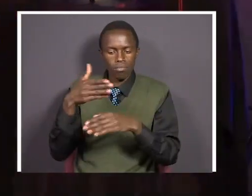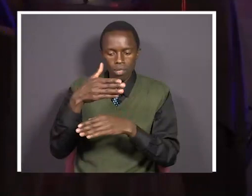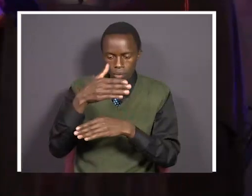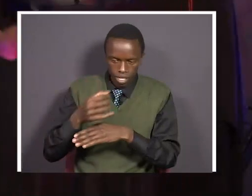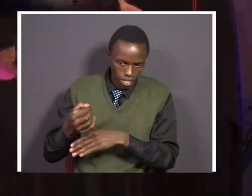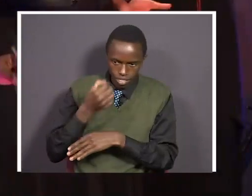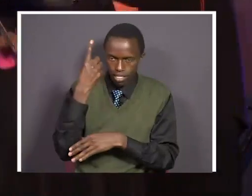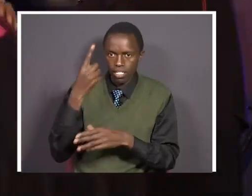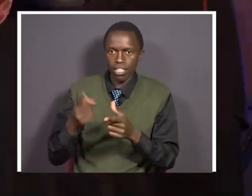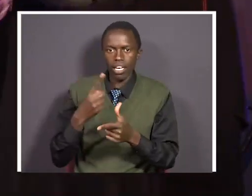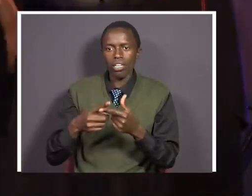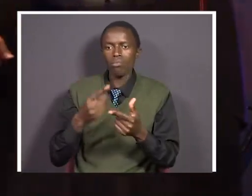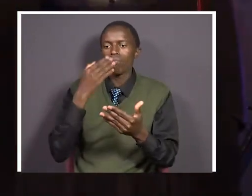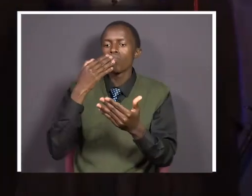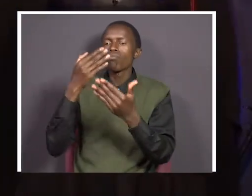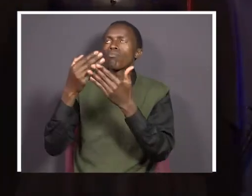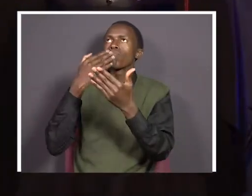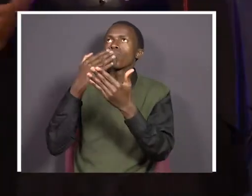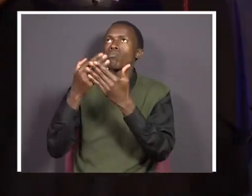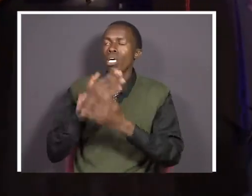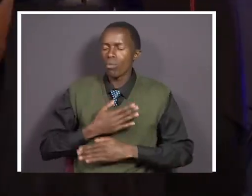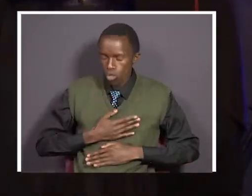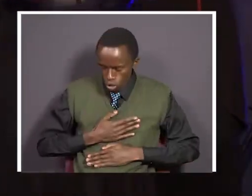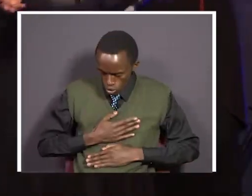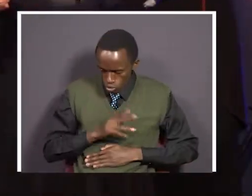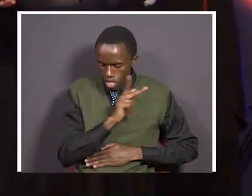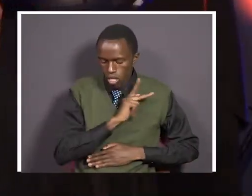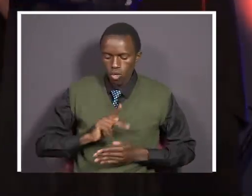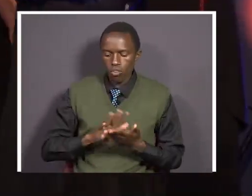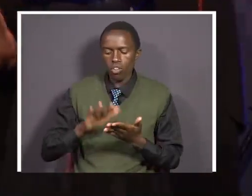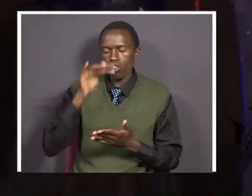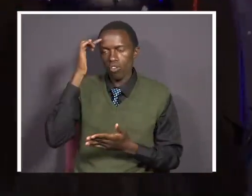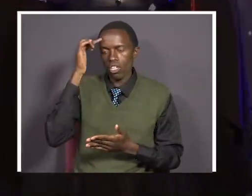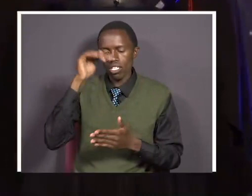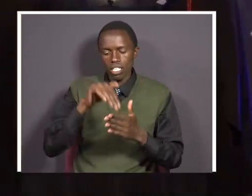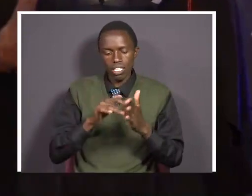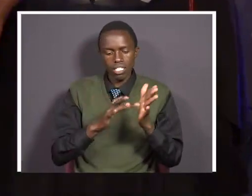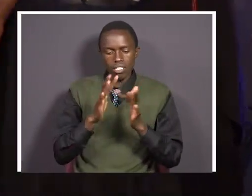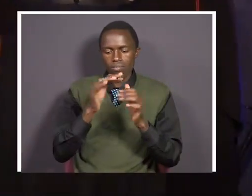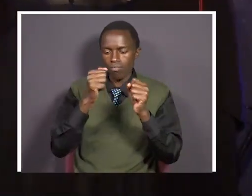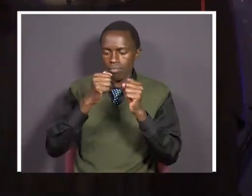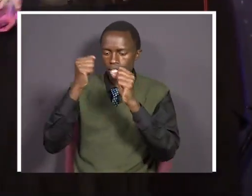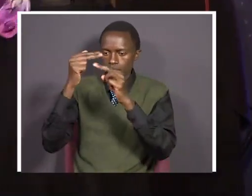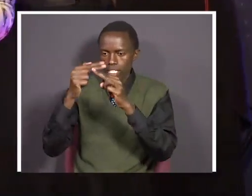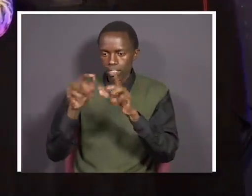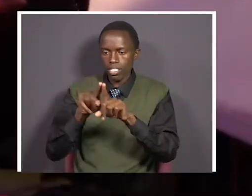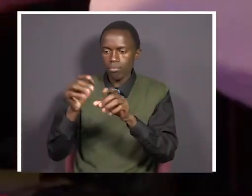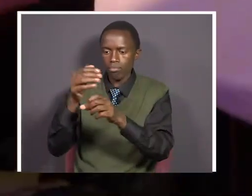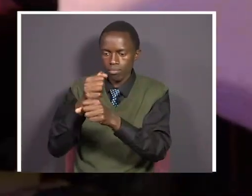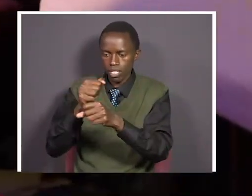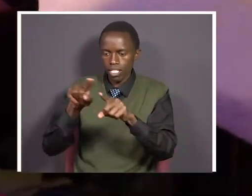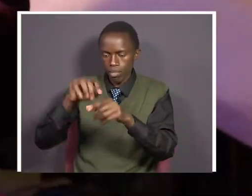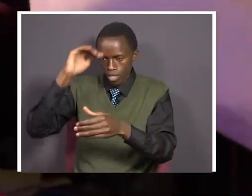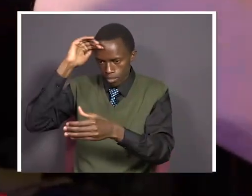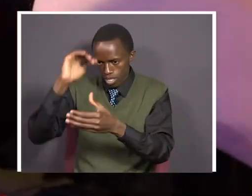our understanding. And so we thank you and we honor you, King of Glory, for it is in Jesus' mighty name we trust and